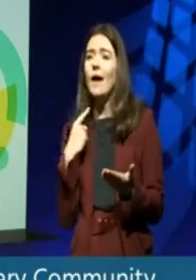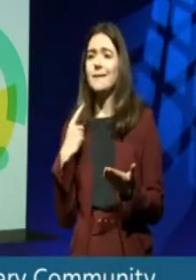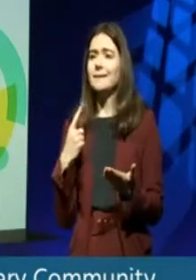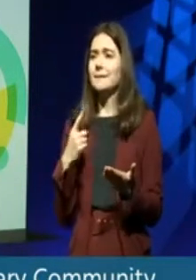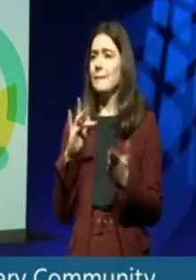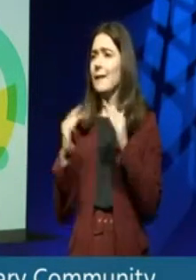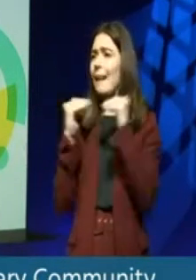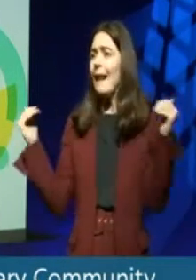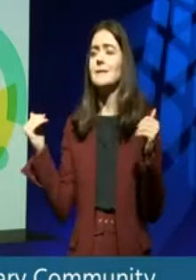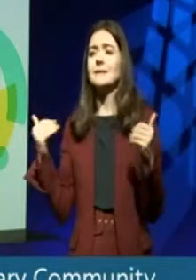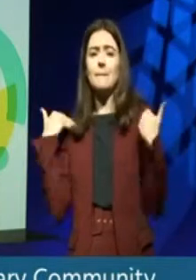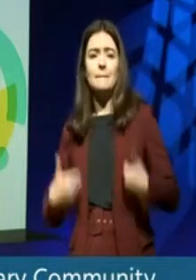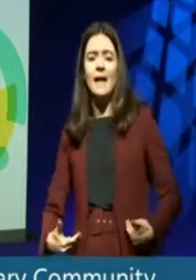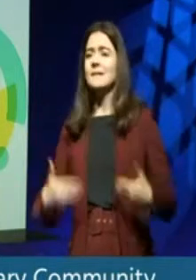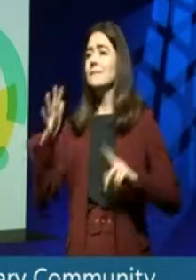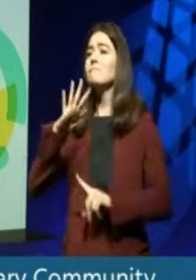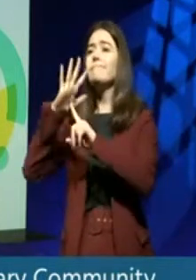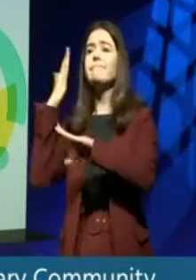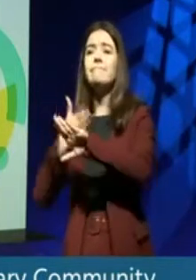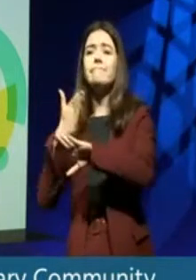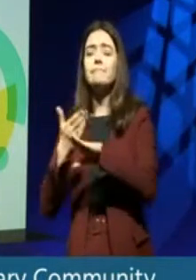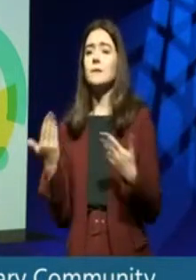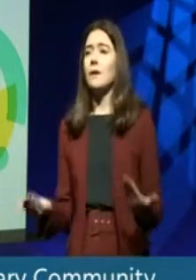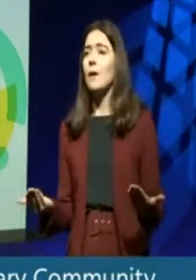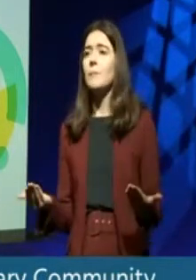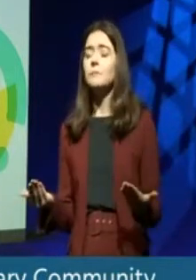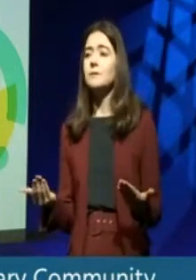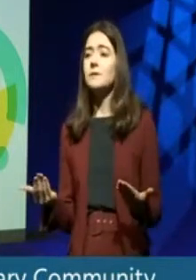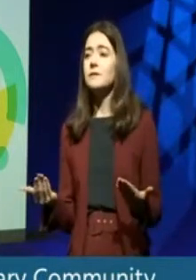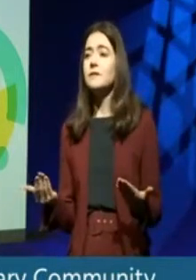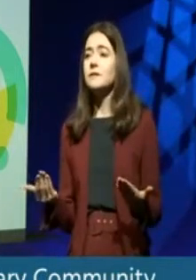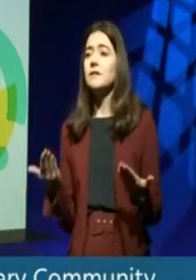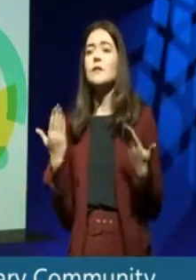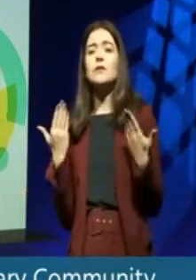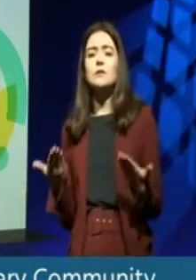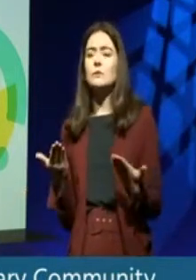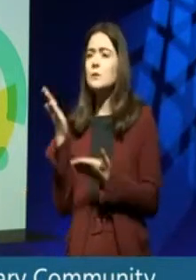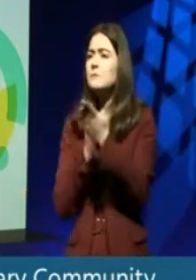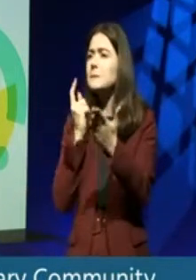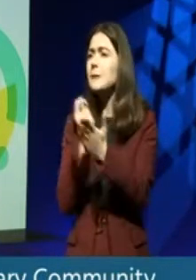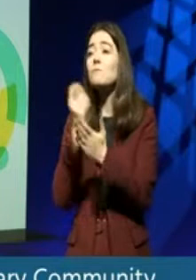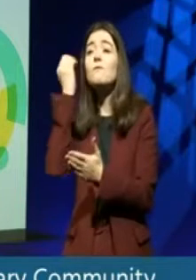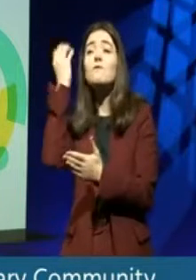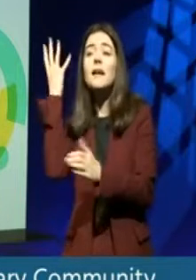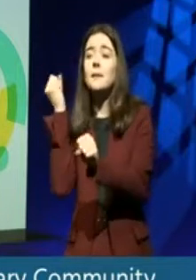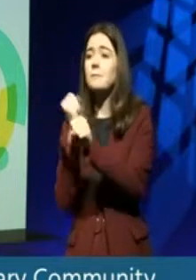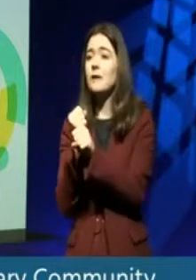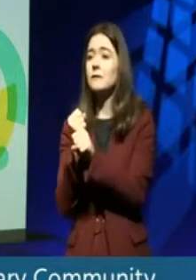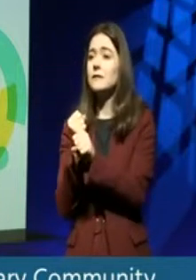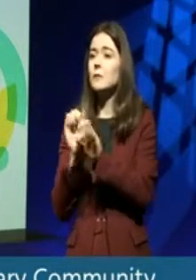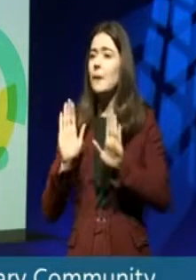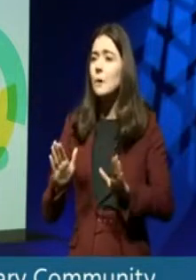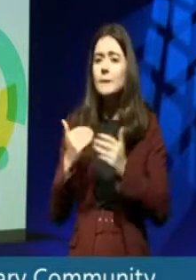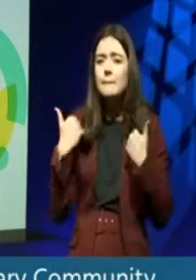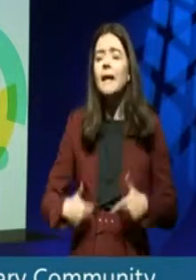higher roles than men from, like, we sometimes forget about the men, the Muslim men,